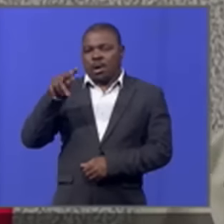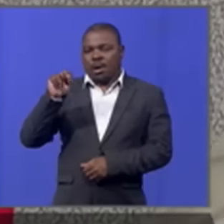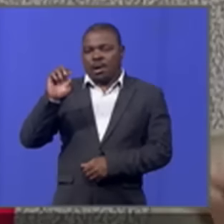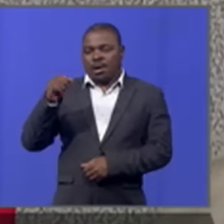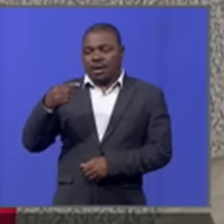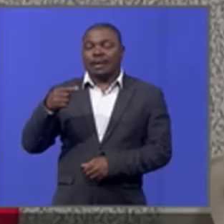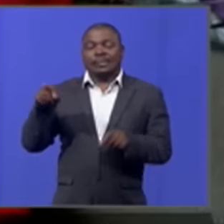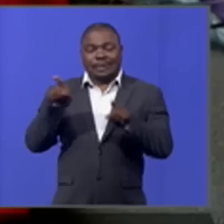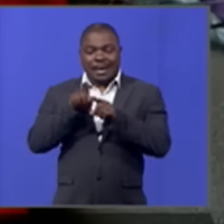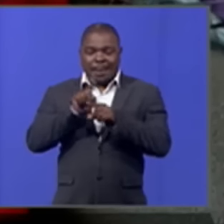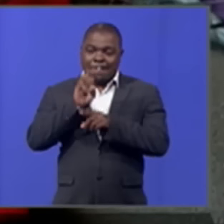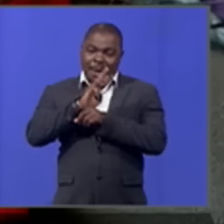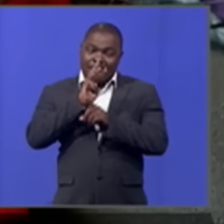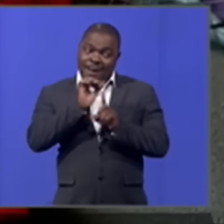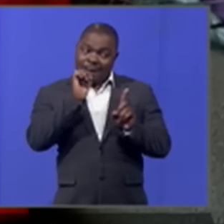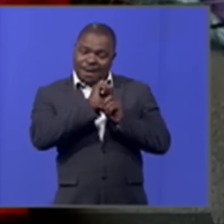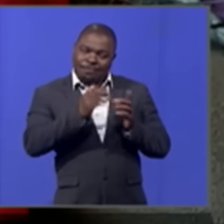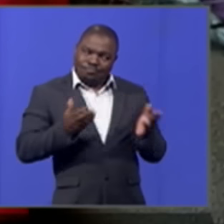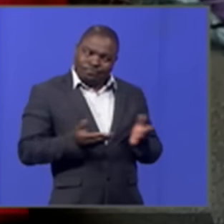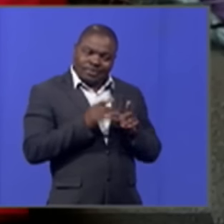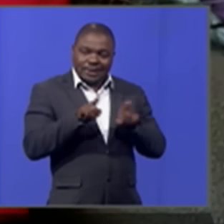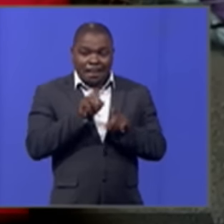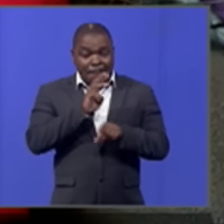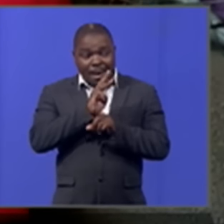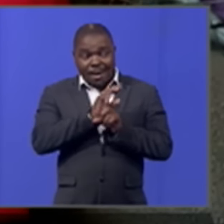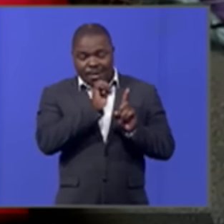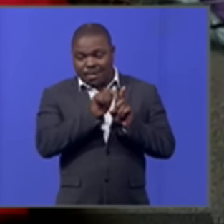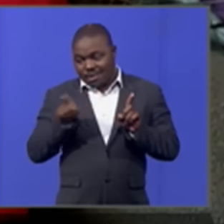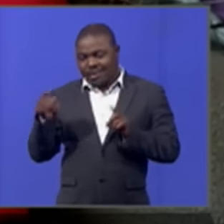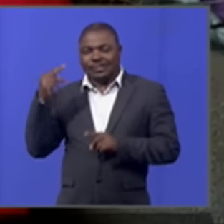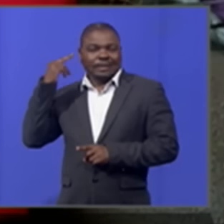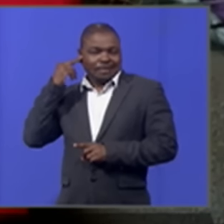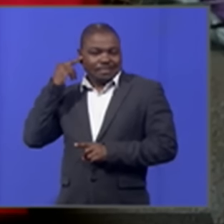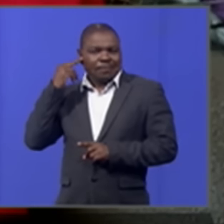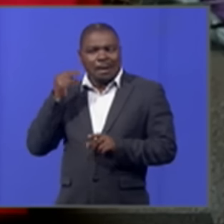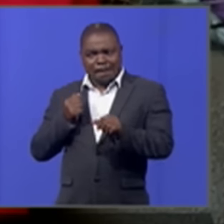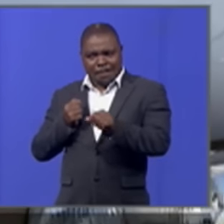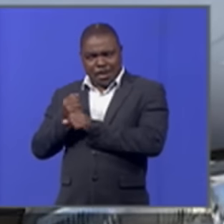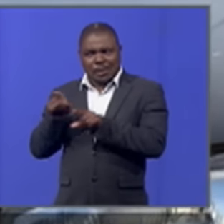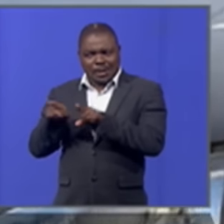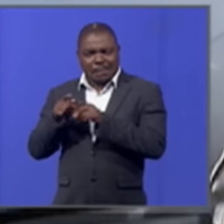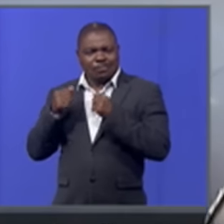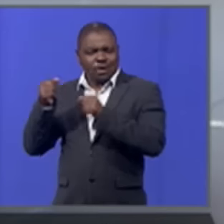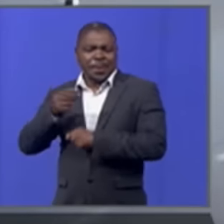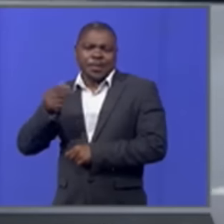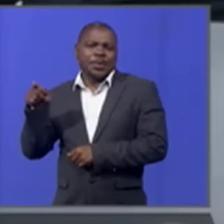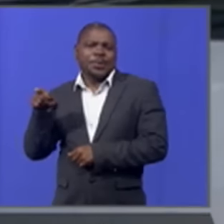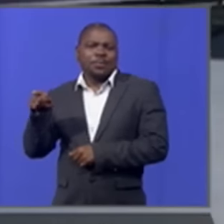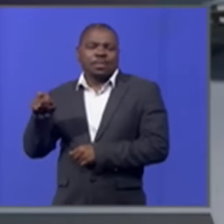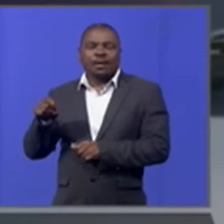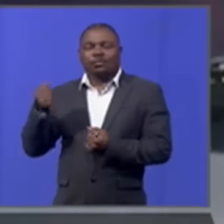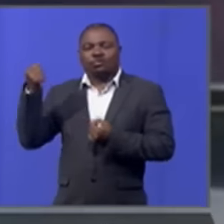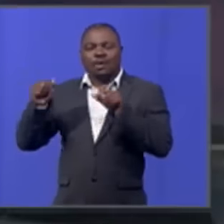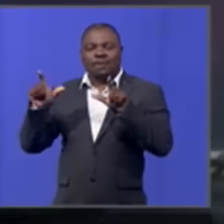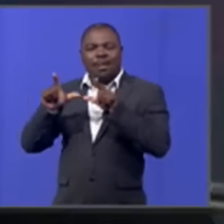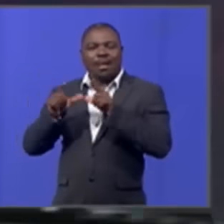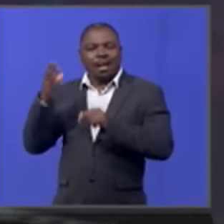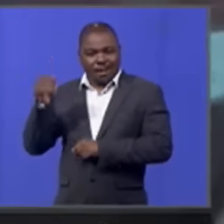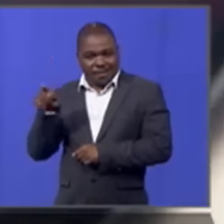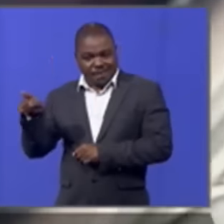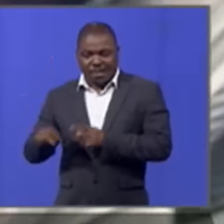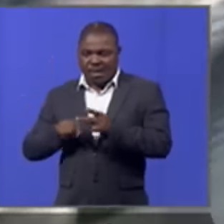yene a nang le bomomosusu, mme a kgona go itirela sengwe le sengwe fela jaaka ene. Mmagwe o na le lekwalo la go kgweetsa